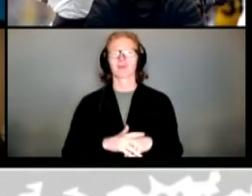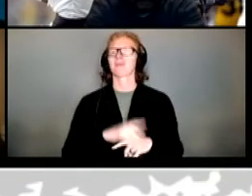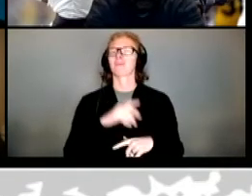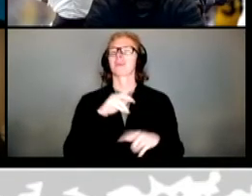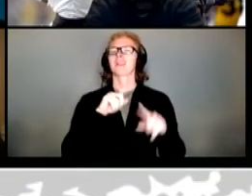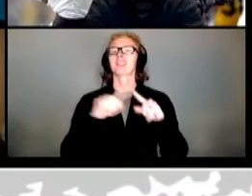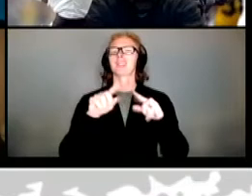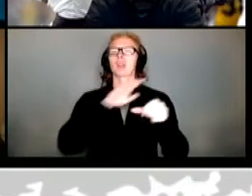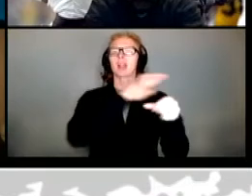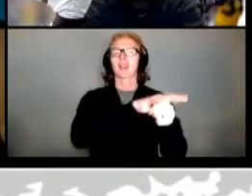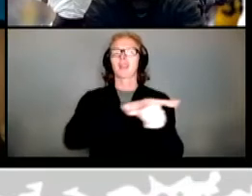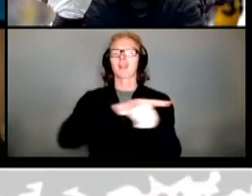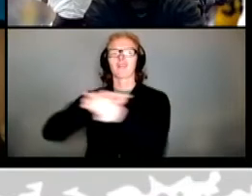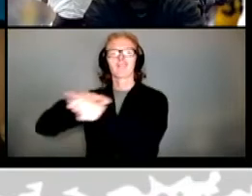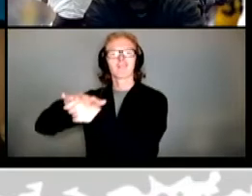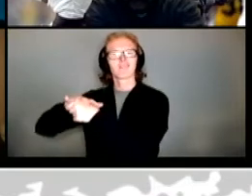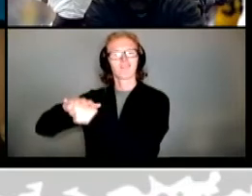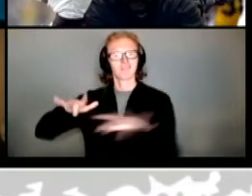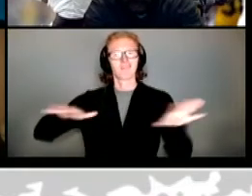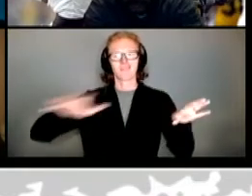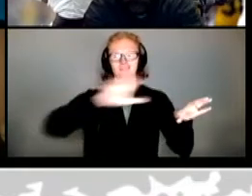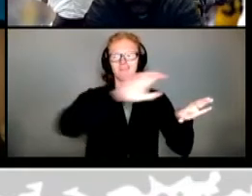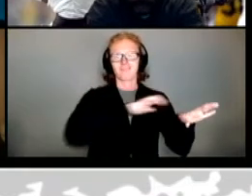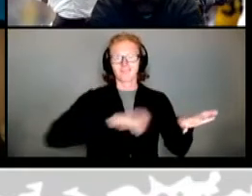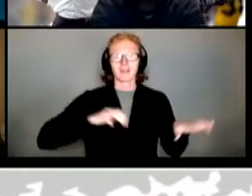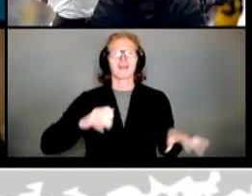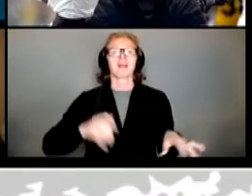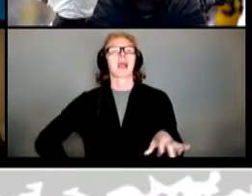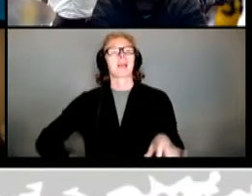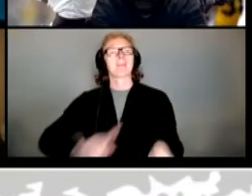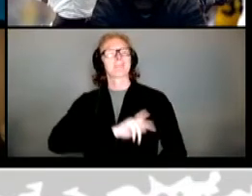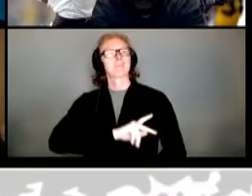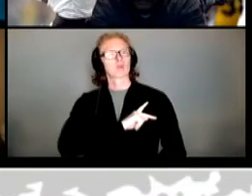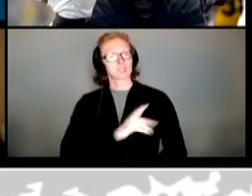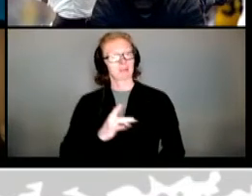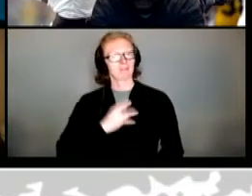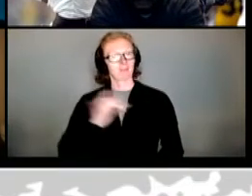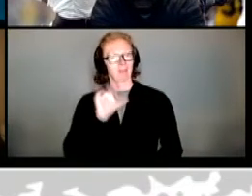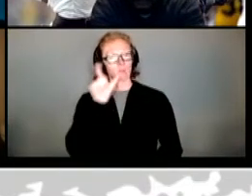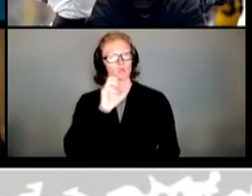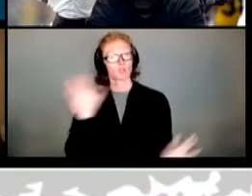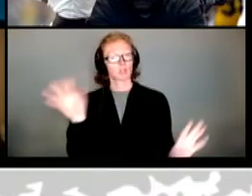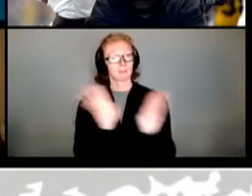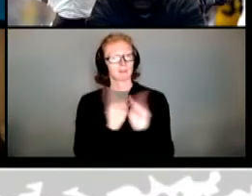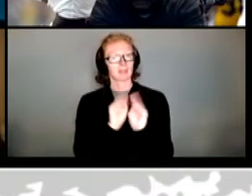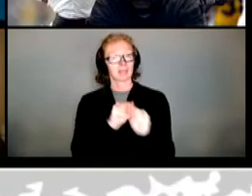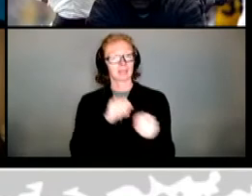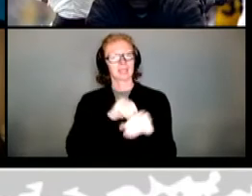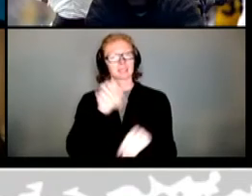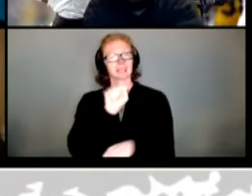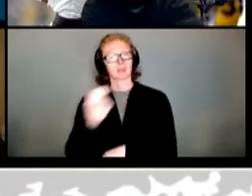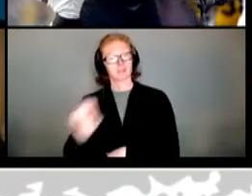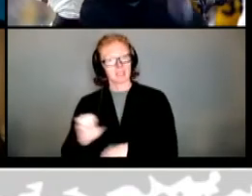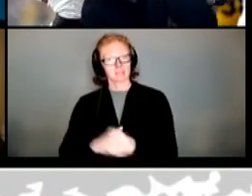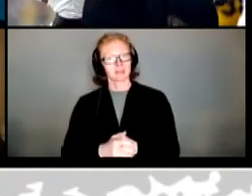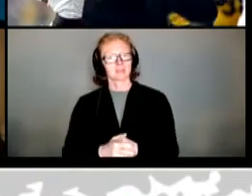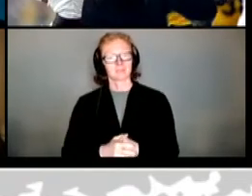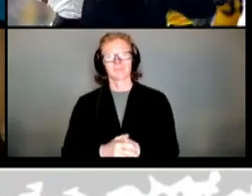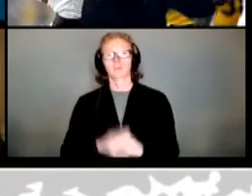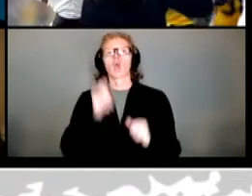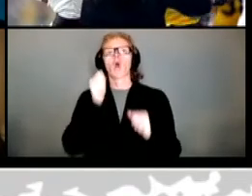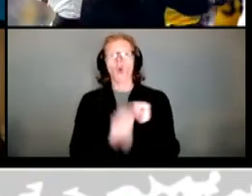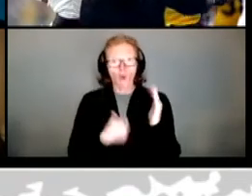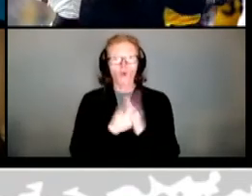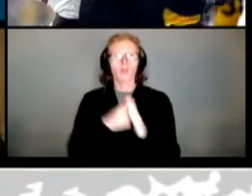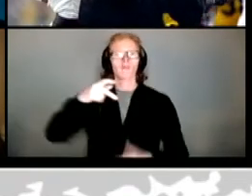town. And I personally think that we should be meeting in Southeast, all of